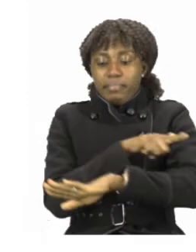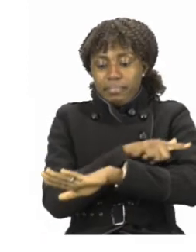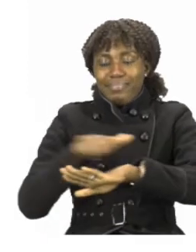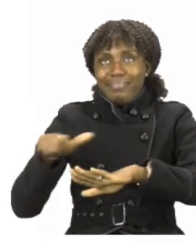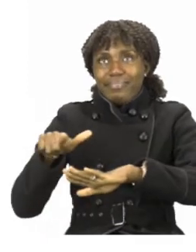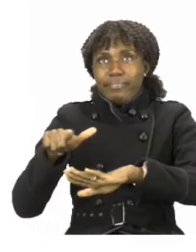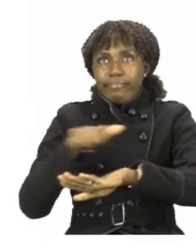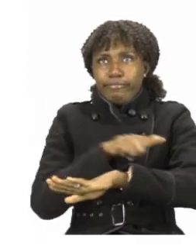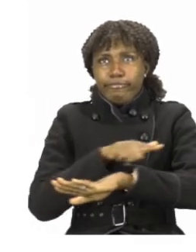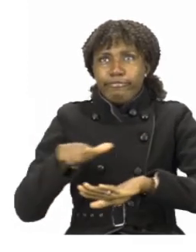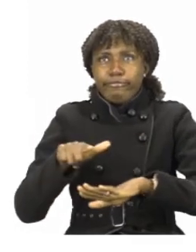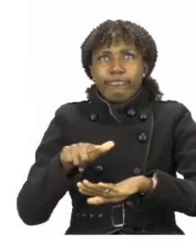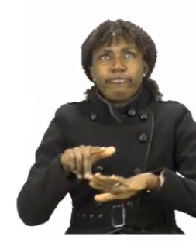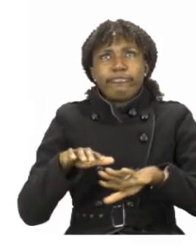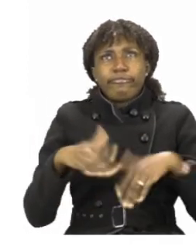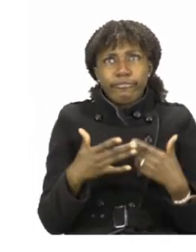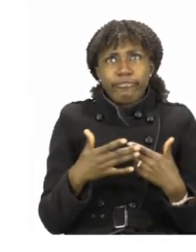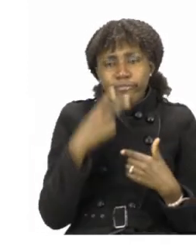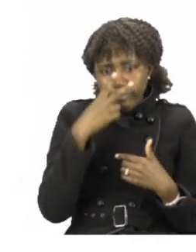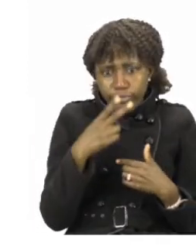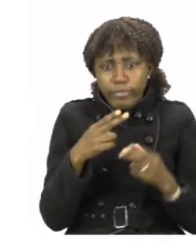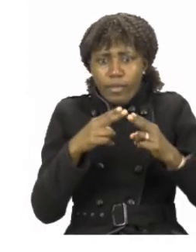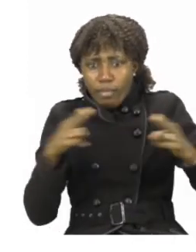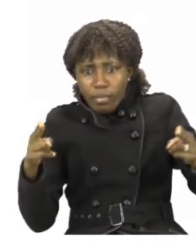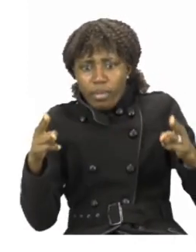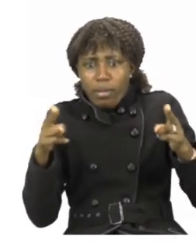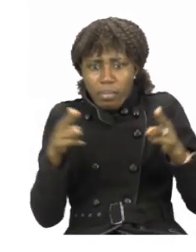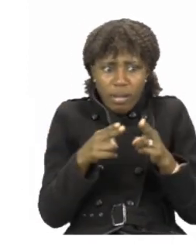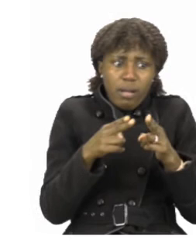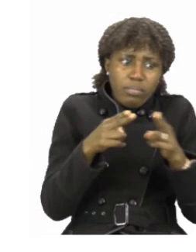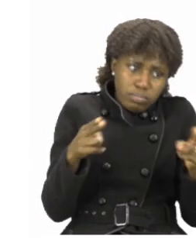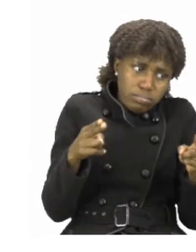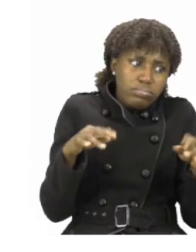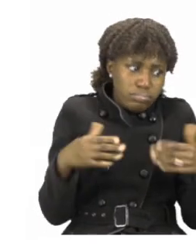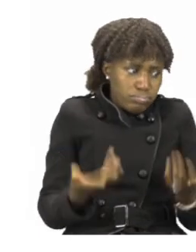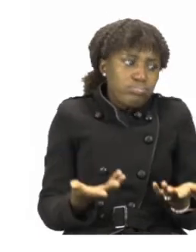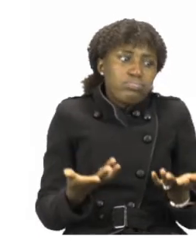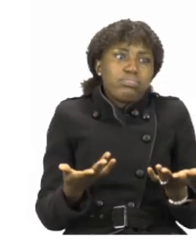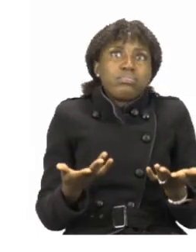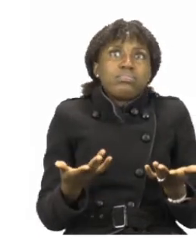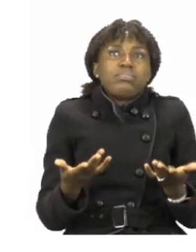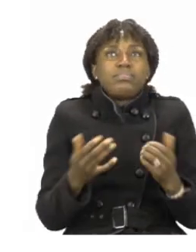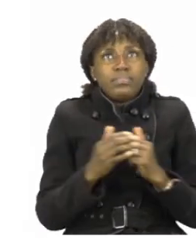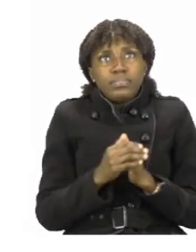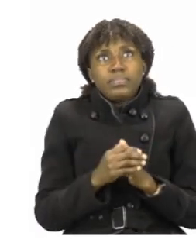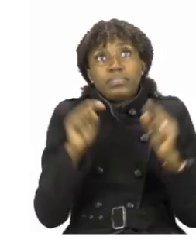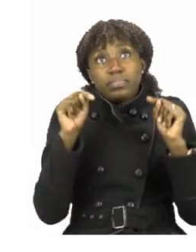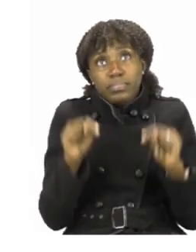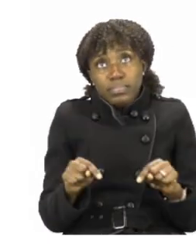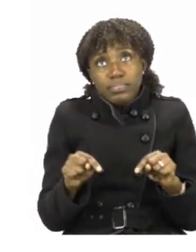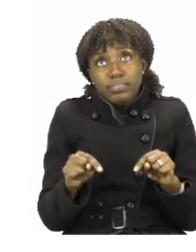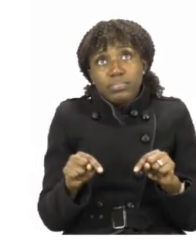length. Now, length is when we measure how long something is or how short something is. Today, it's going to be